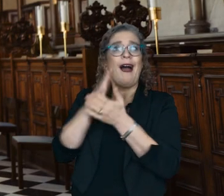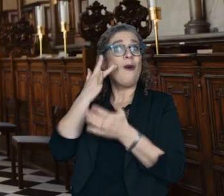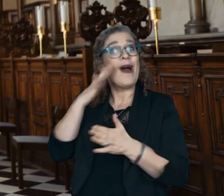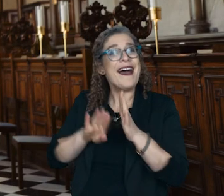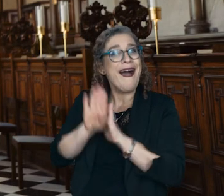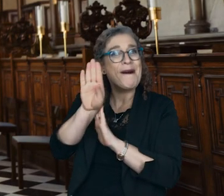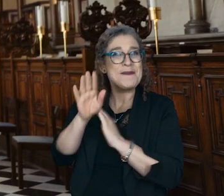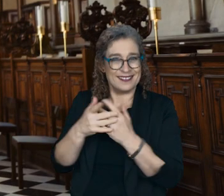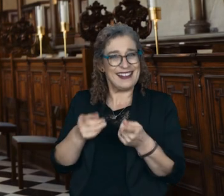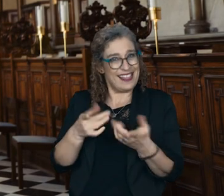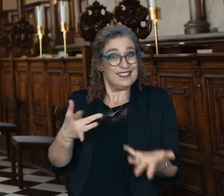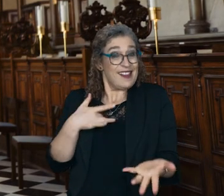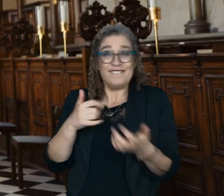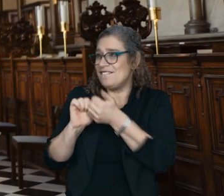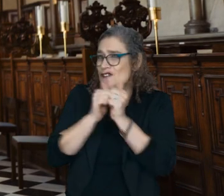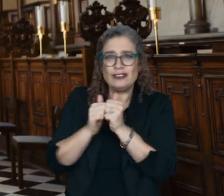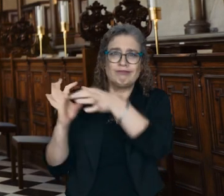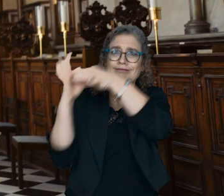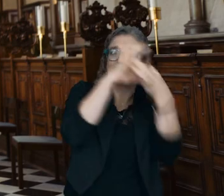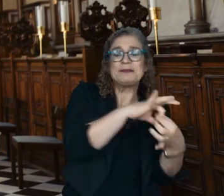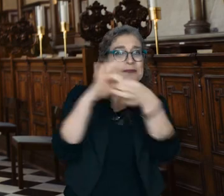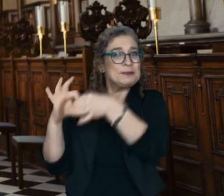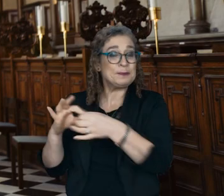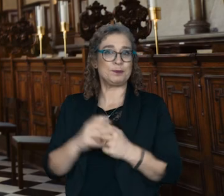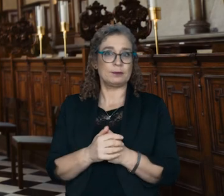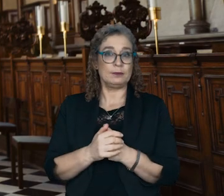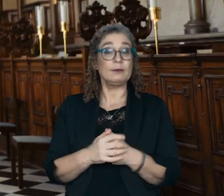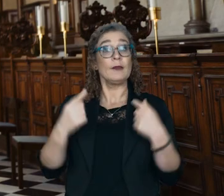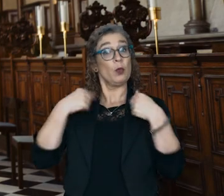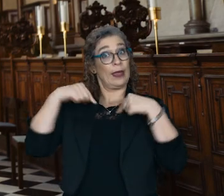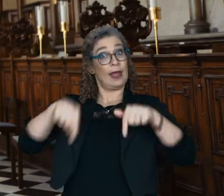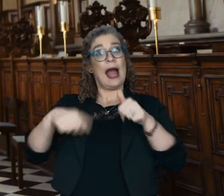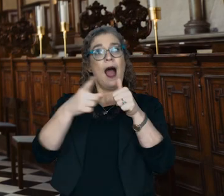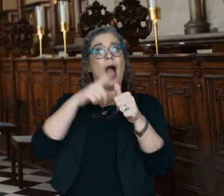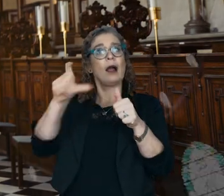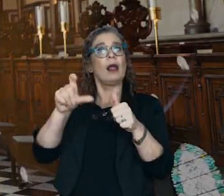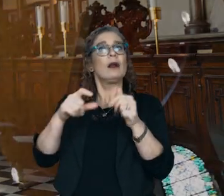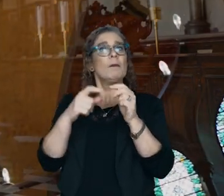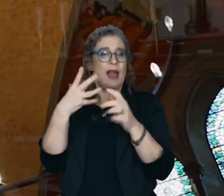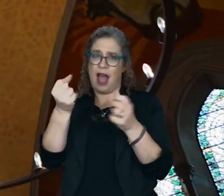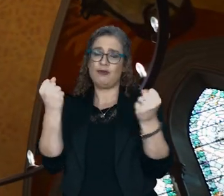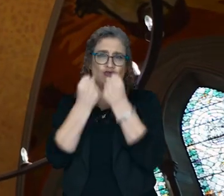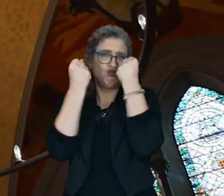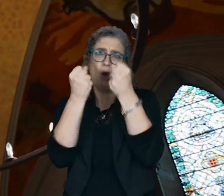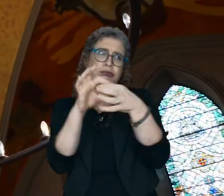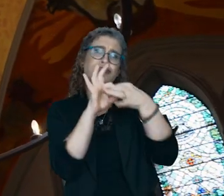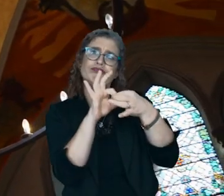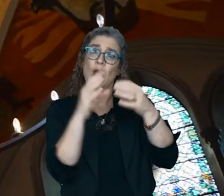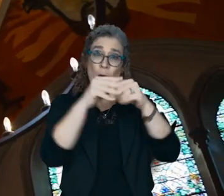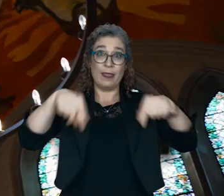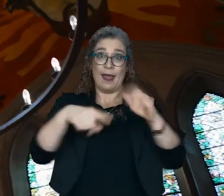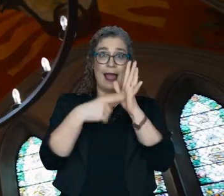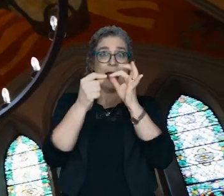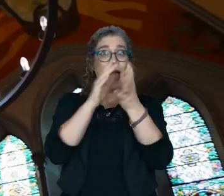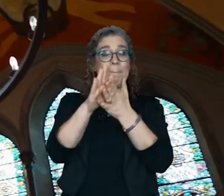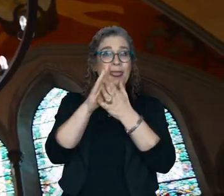The Anglican Communion has close links to Lambeth Palace. In the study above me, Archbishop Cranmer compiled